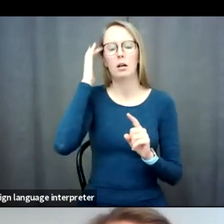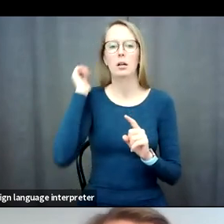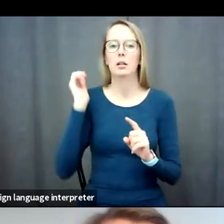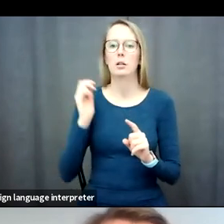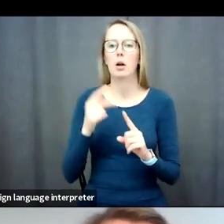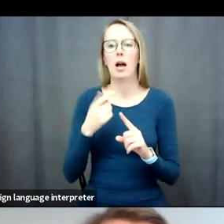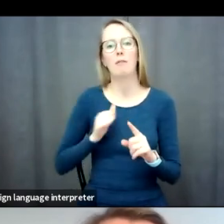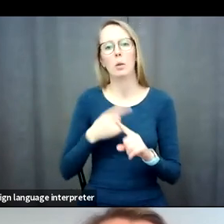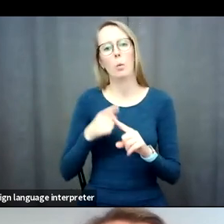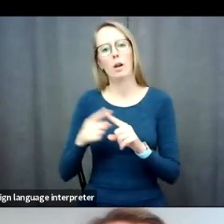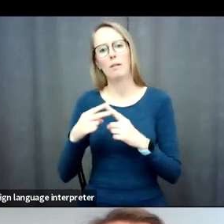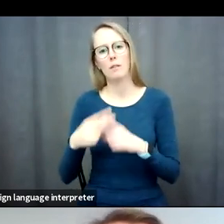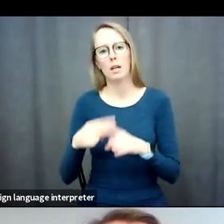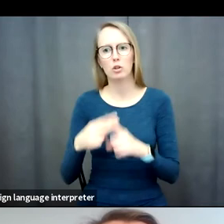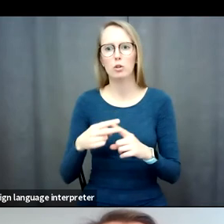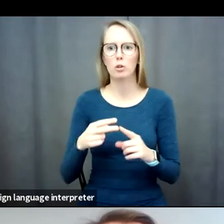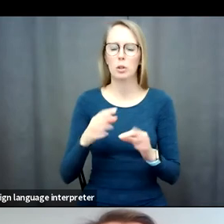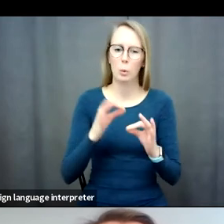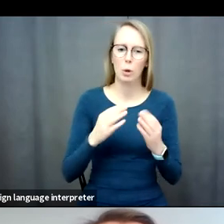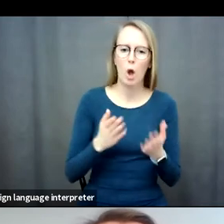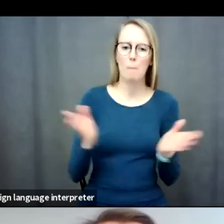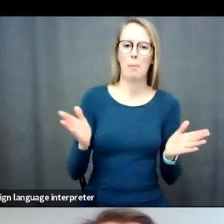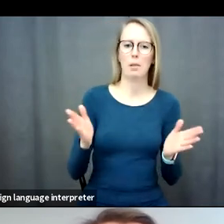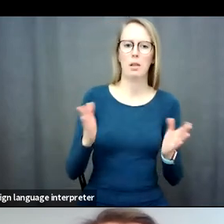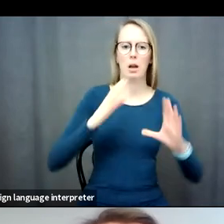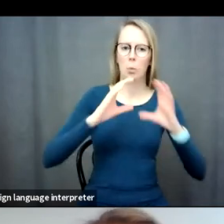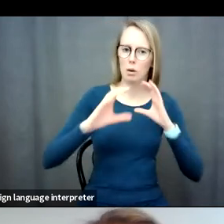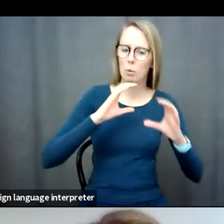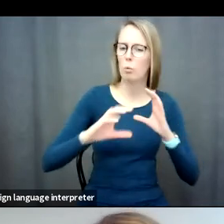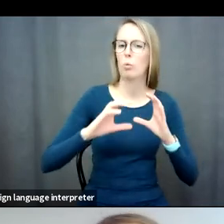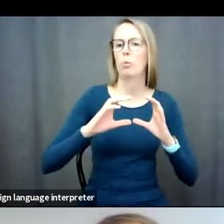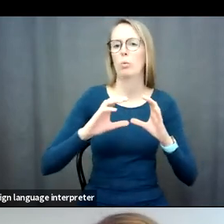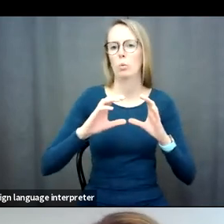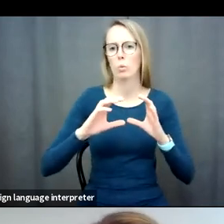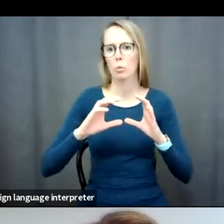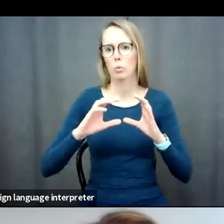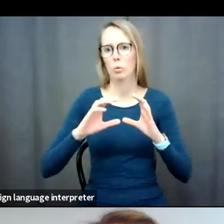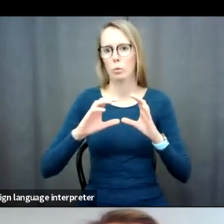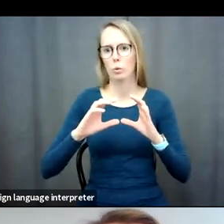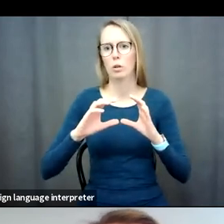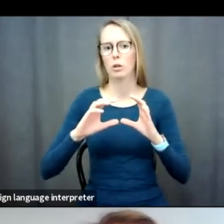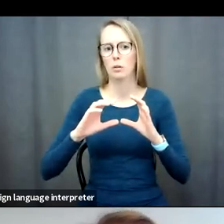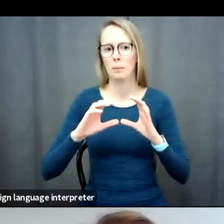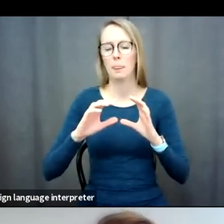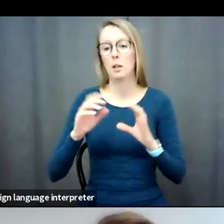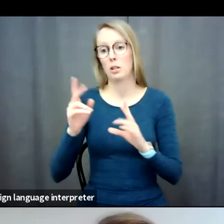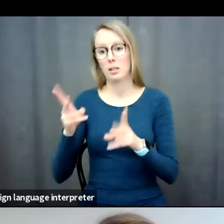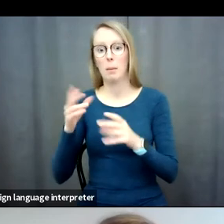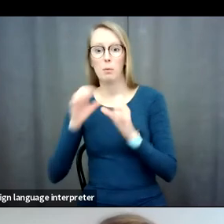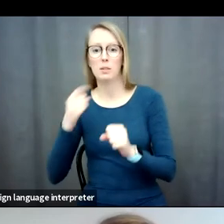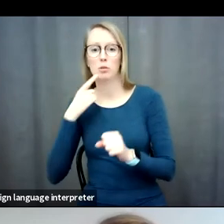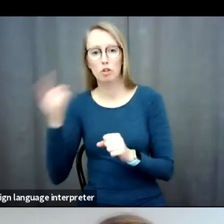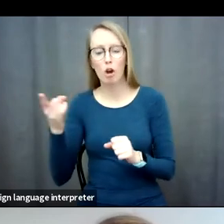mechanisms, how to open up in communication, how to get, like the professor told us, how to